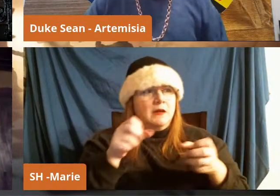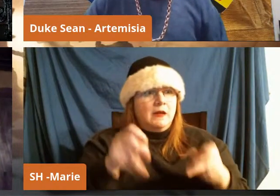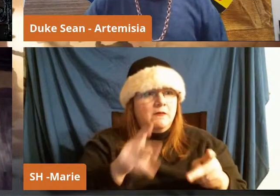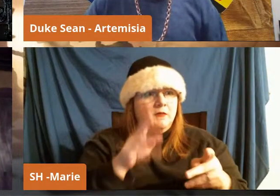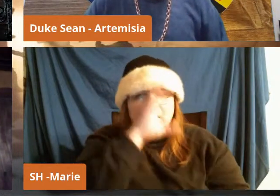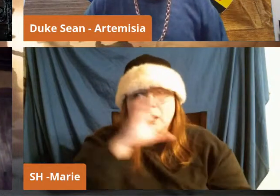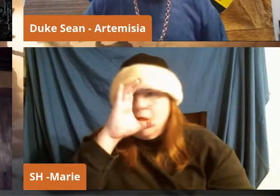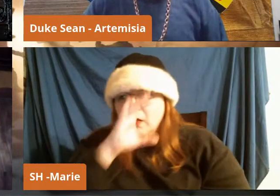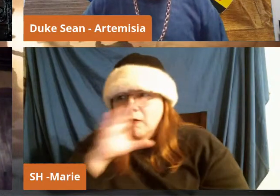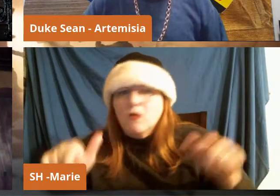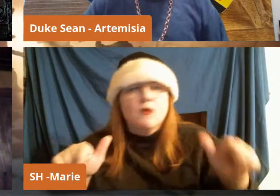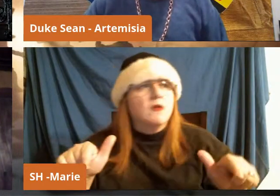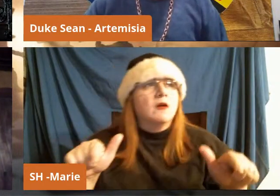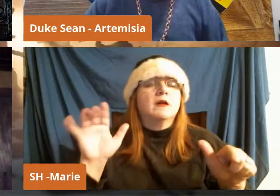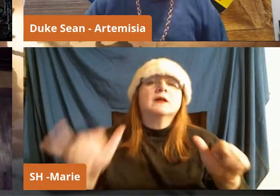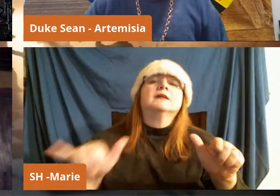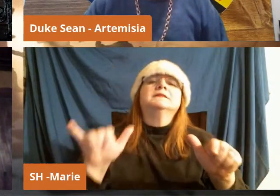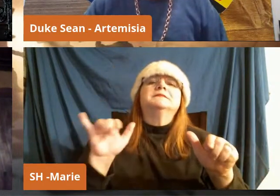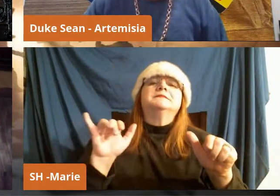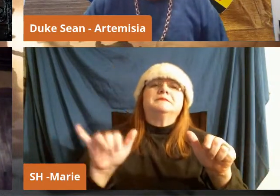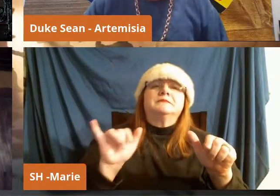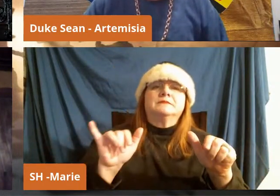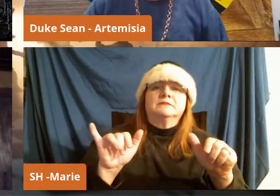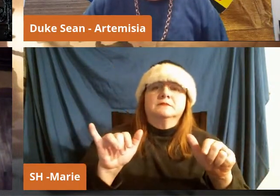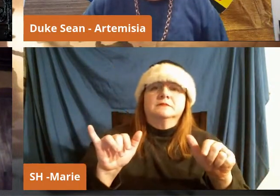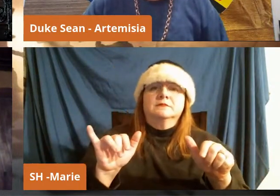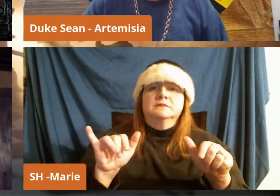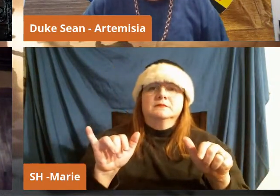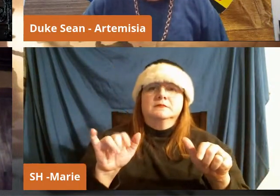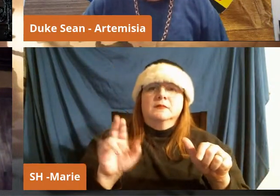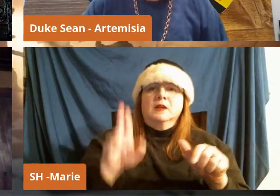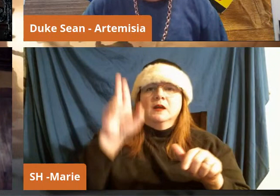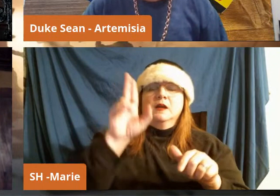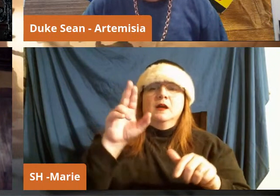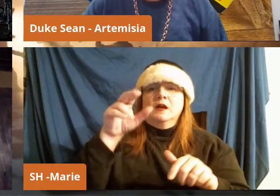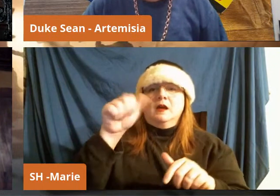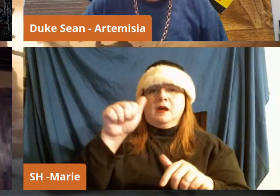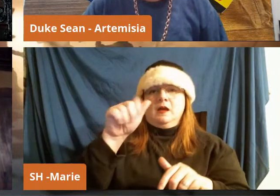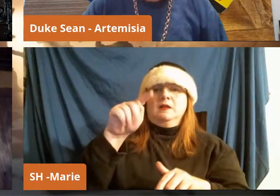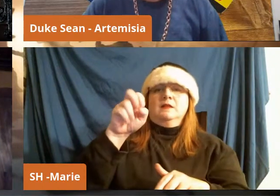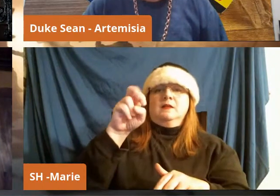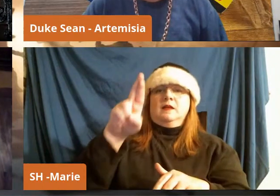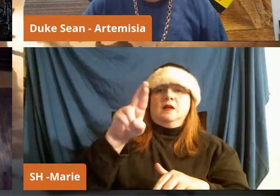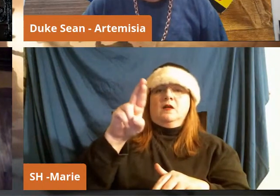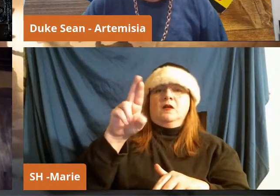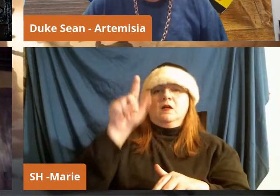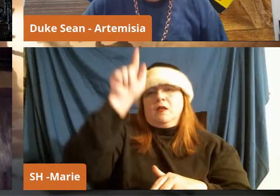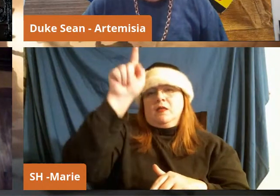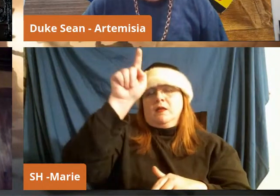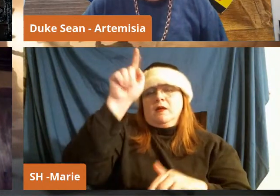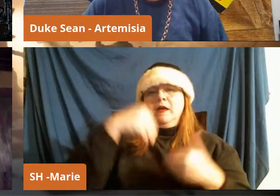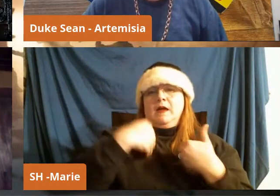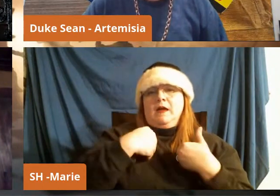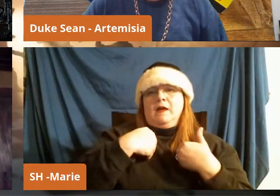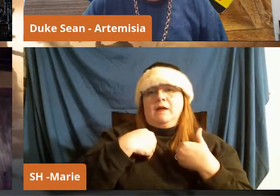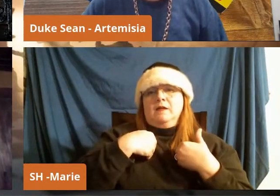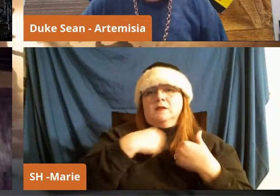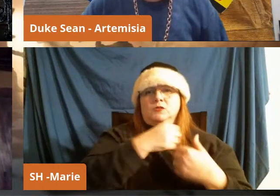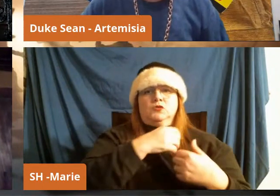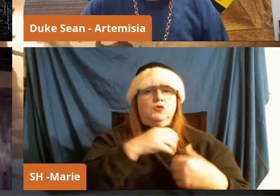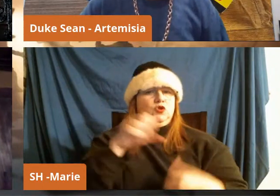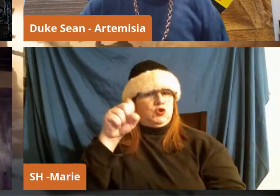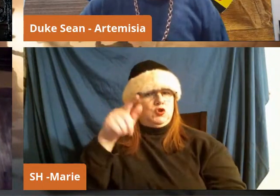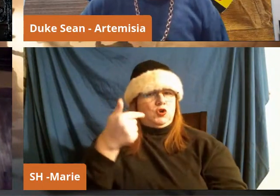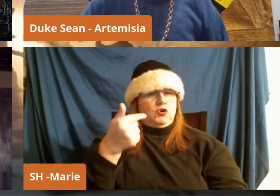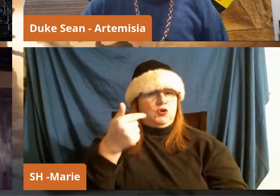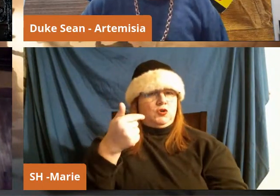it. Right. Yeah. And up in Kingdom of Vontier, they have what they call the Sergeant Trials.